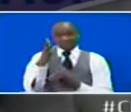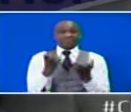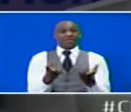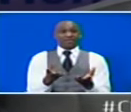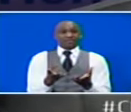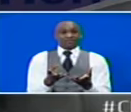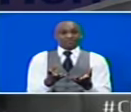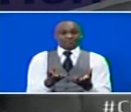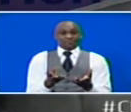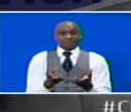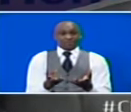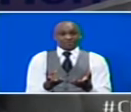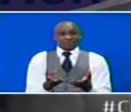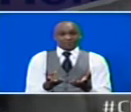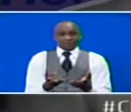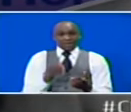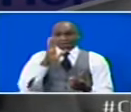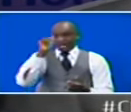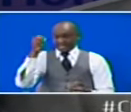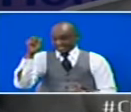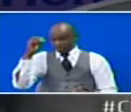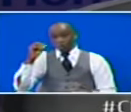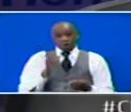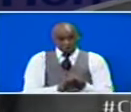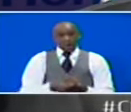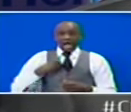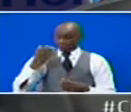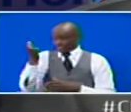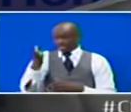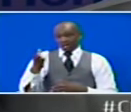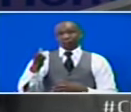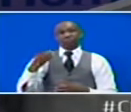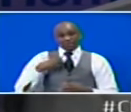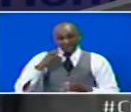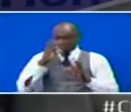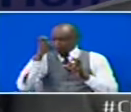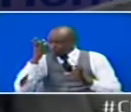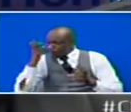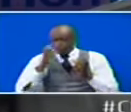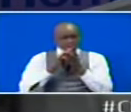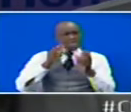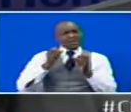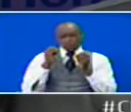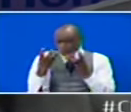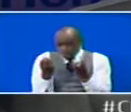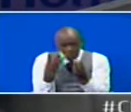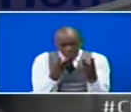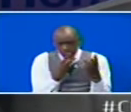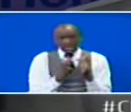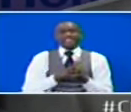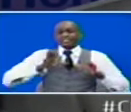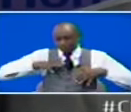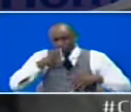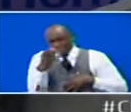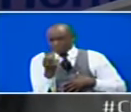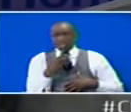been found in Baringo, the rubies of Baringo, the sapphires of Samburu, the tsavorite